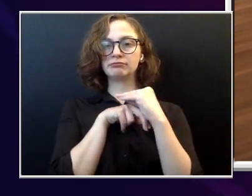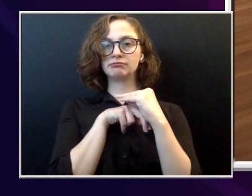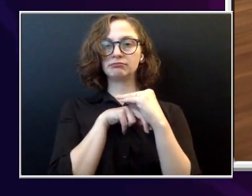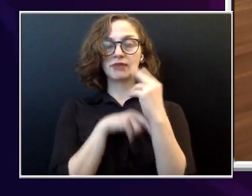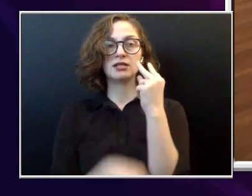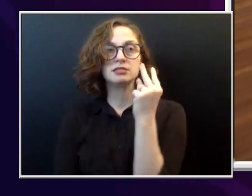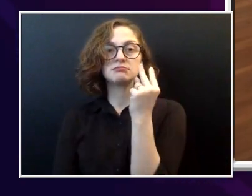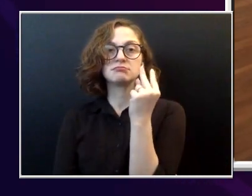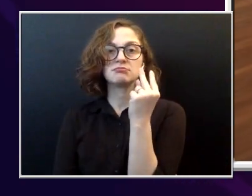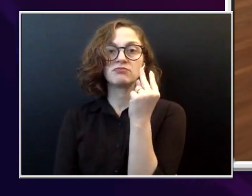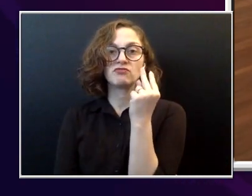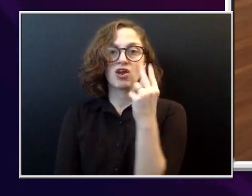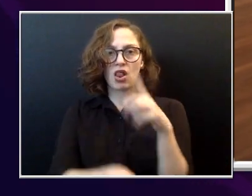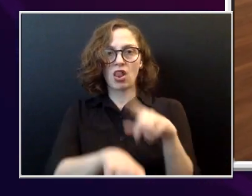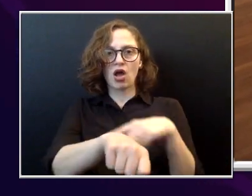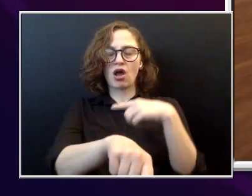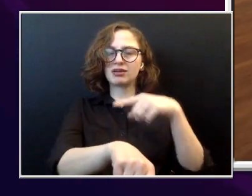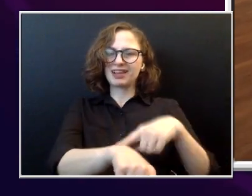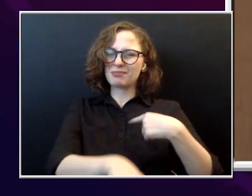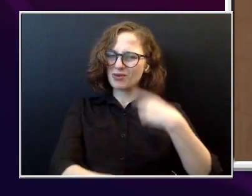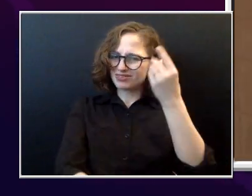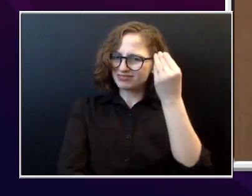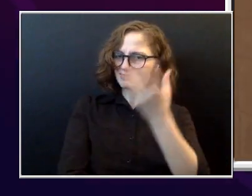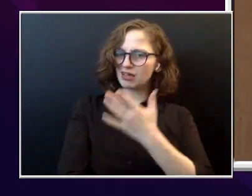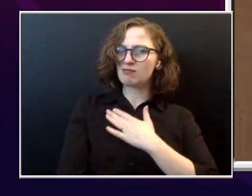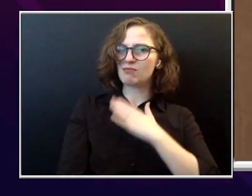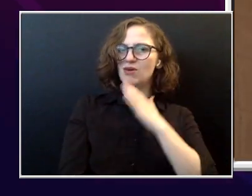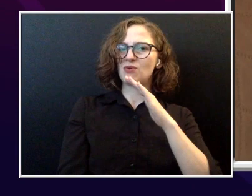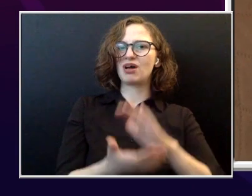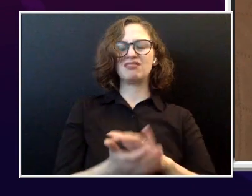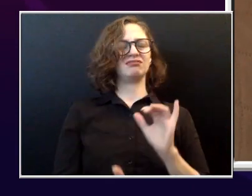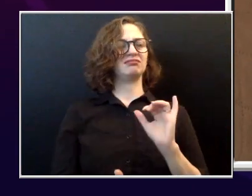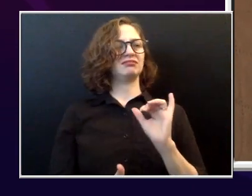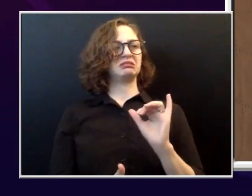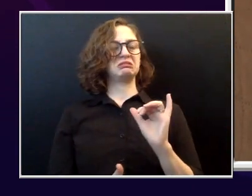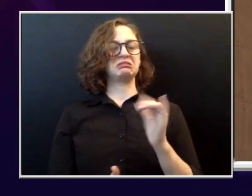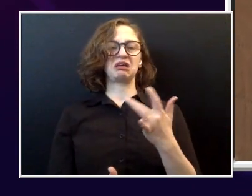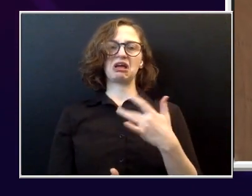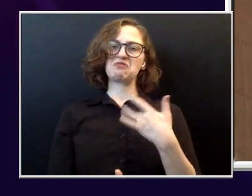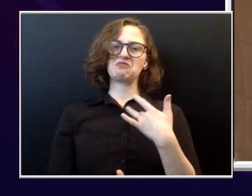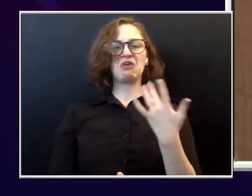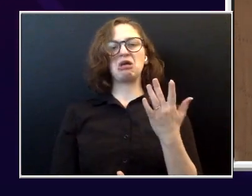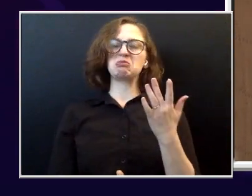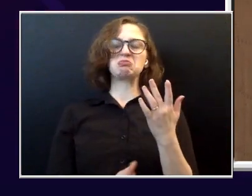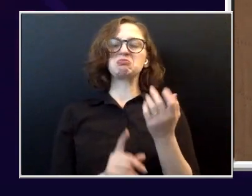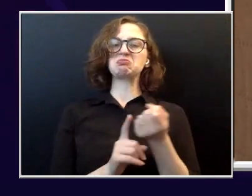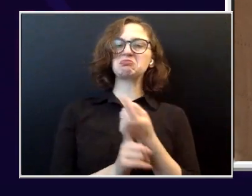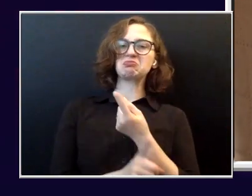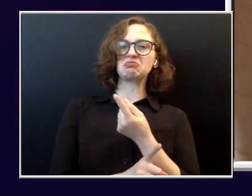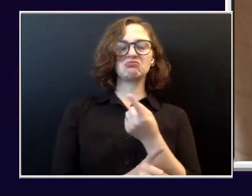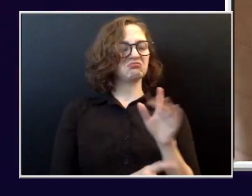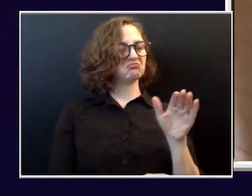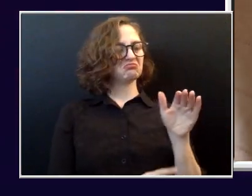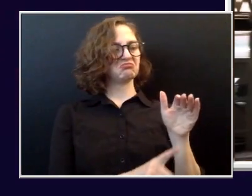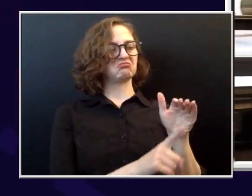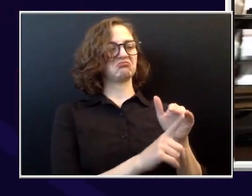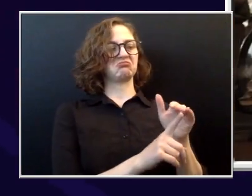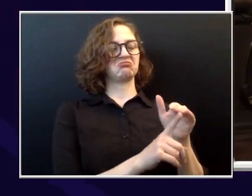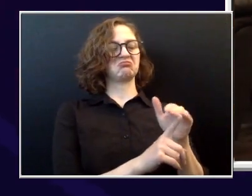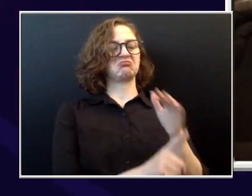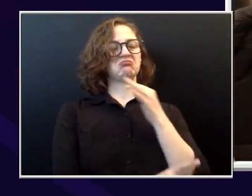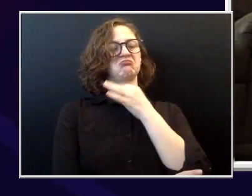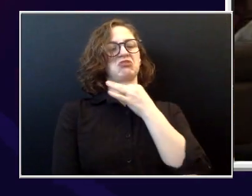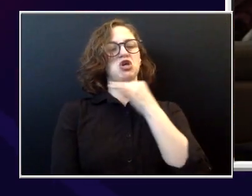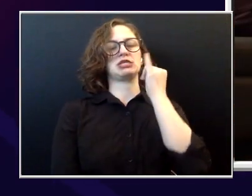it's almost like, you know, I was not feeling good, and I mentioned to Julie, I wonder if she knows something that we don't know